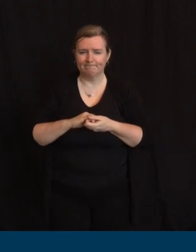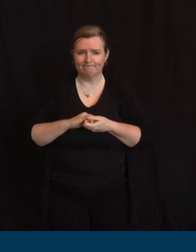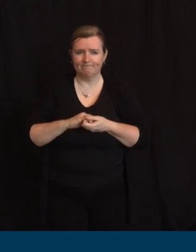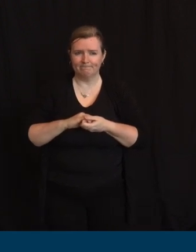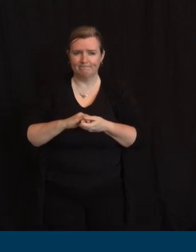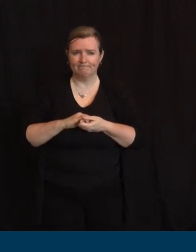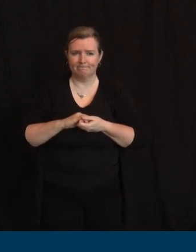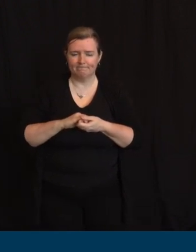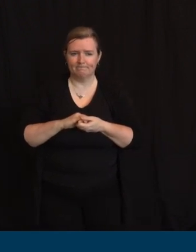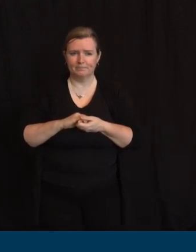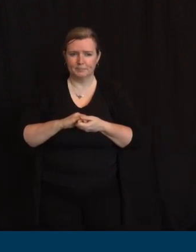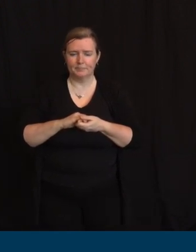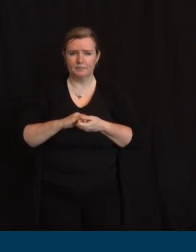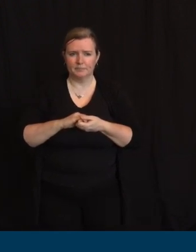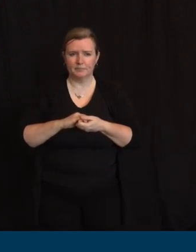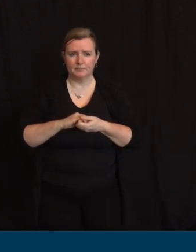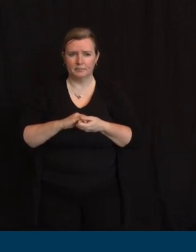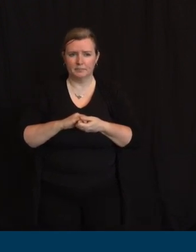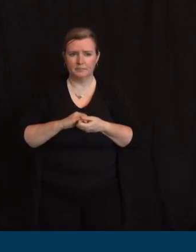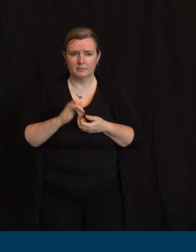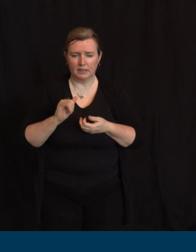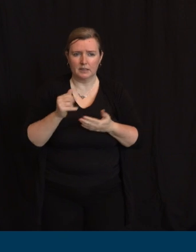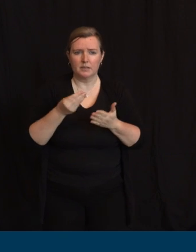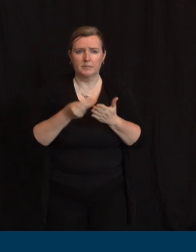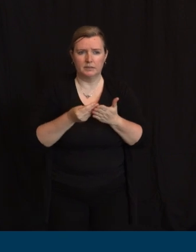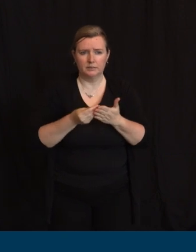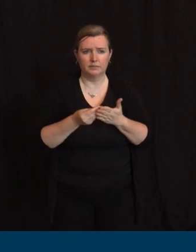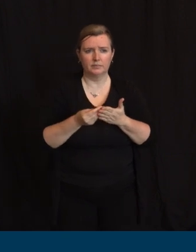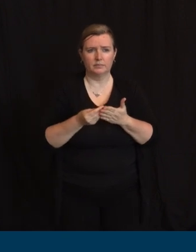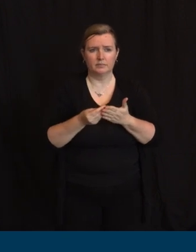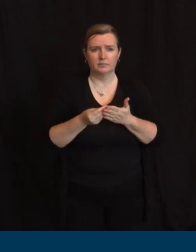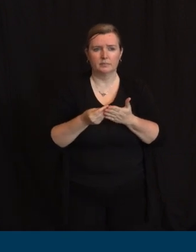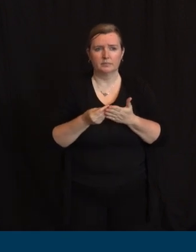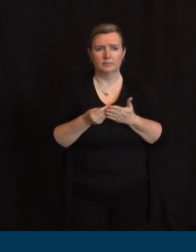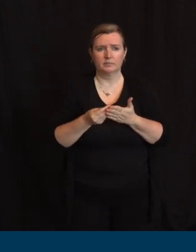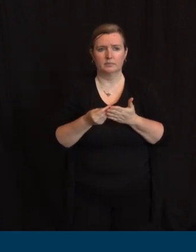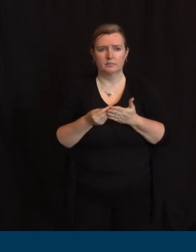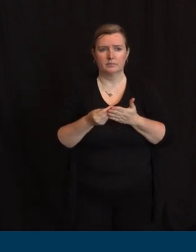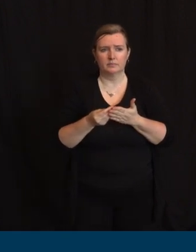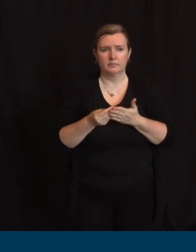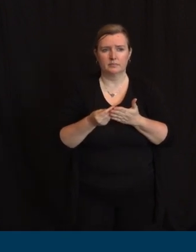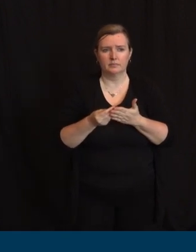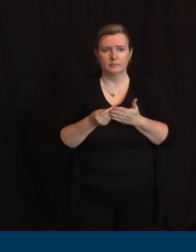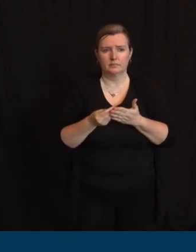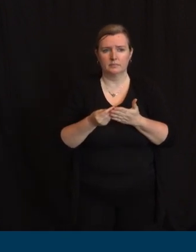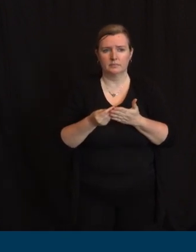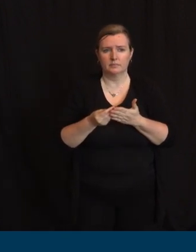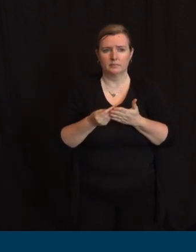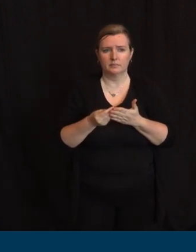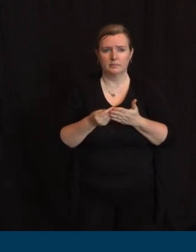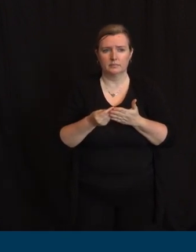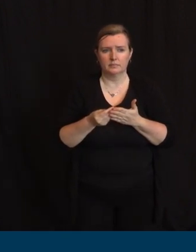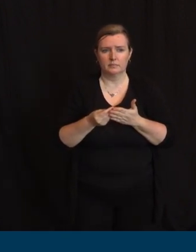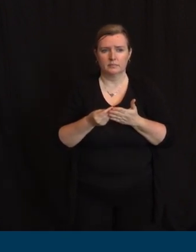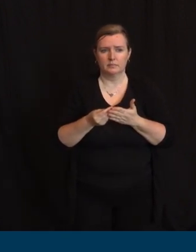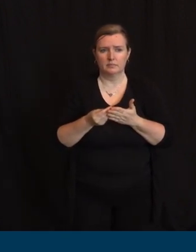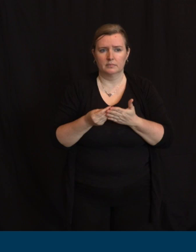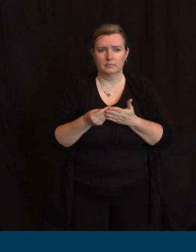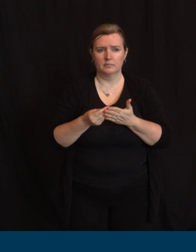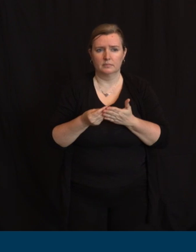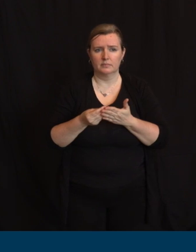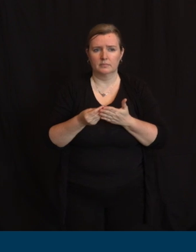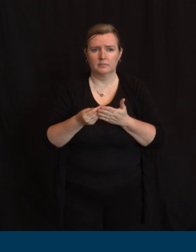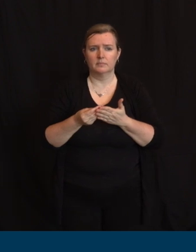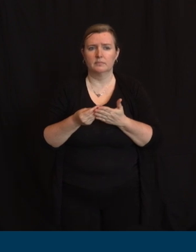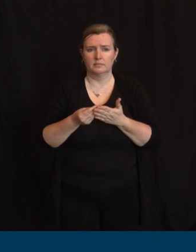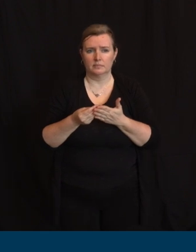prepay it. So if we get a better result than we think, we can just pay the debt down immediately. And so if you